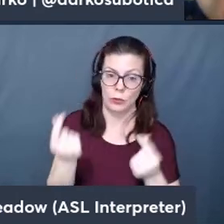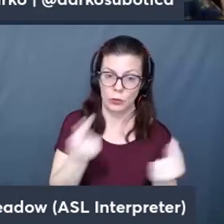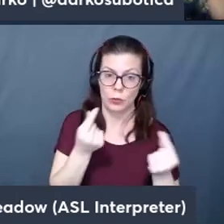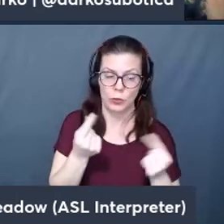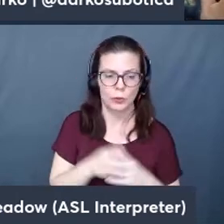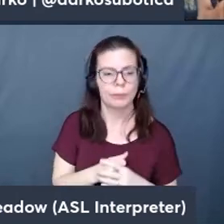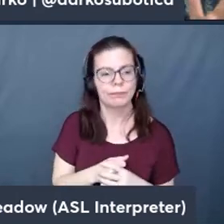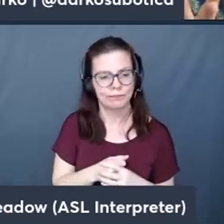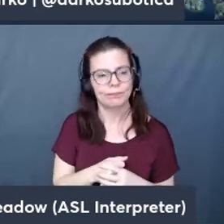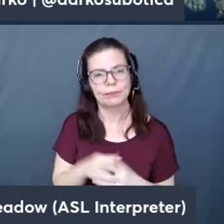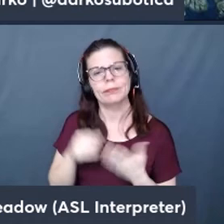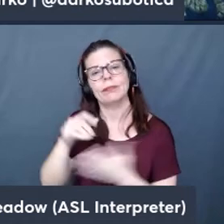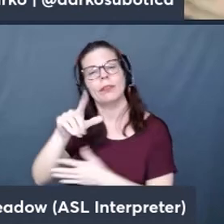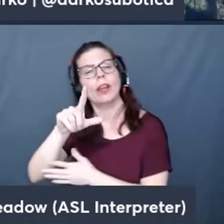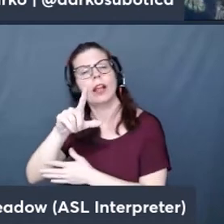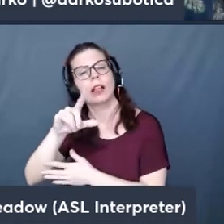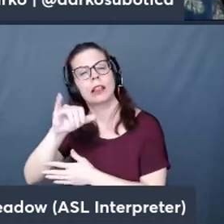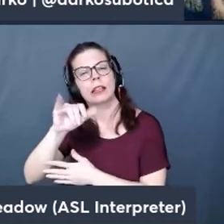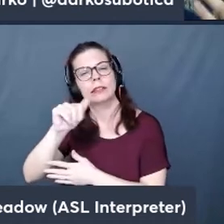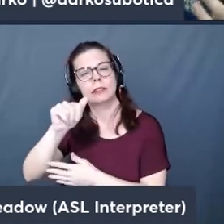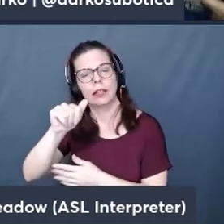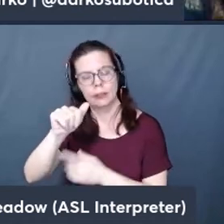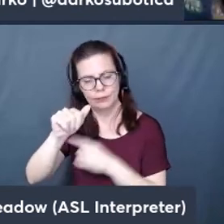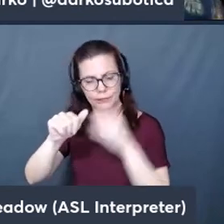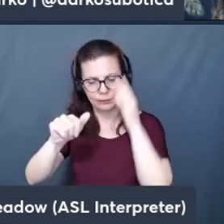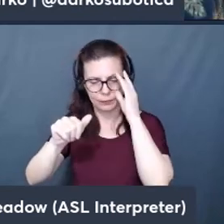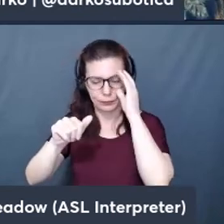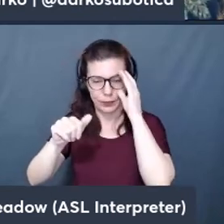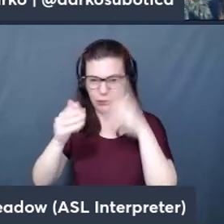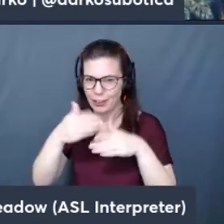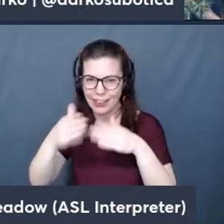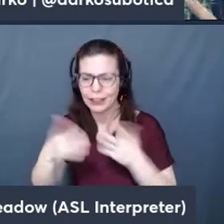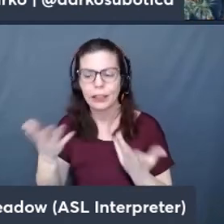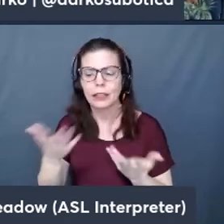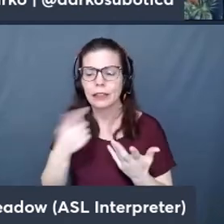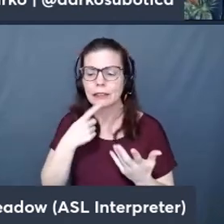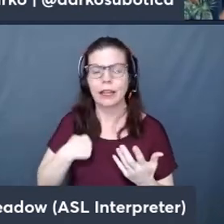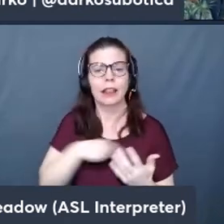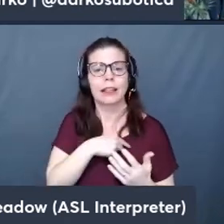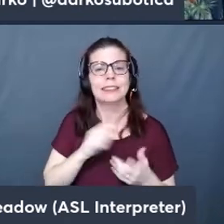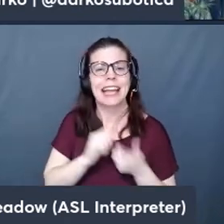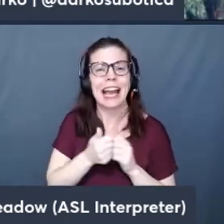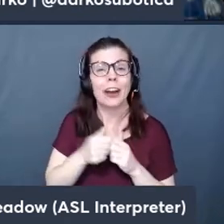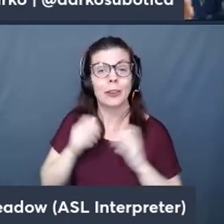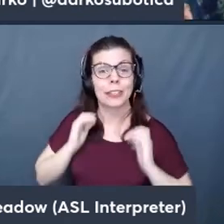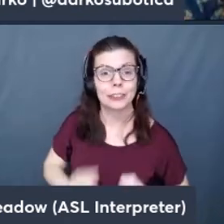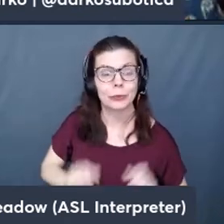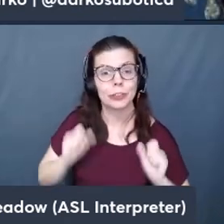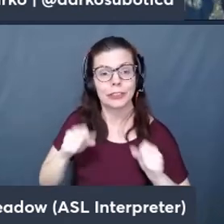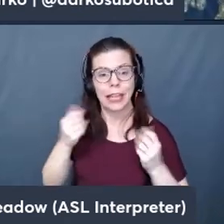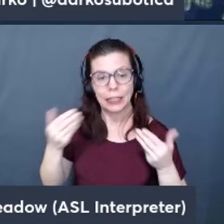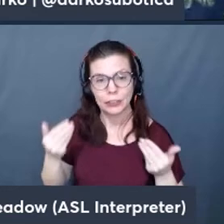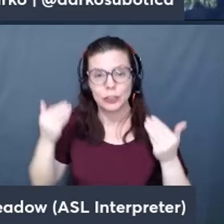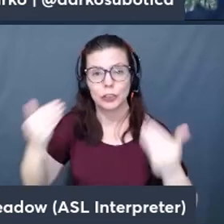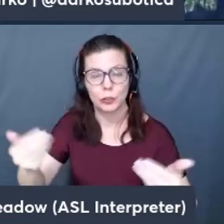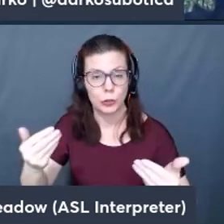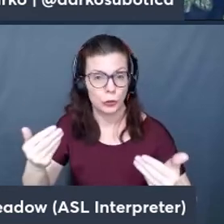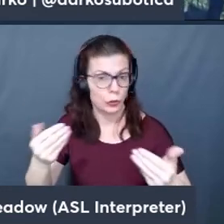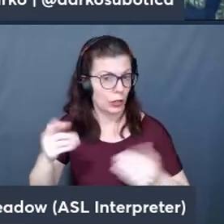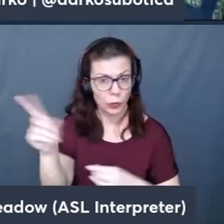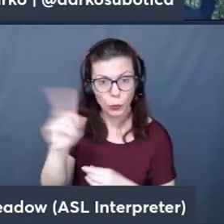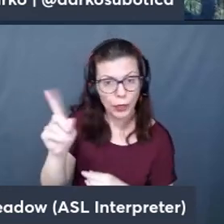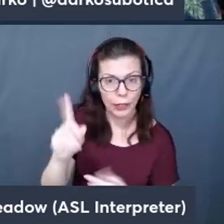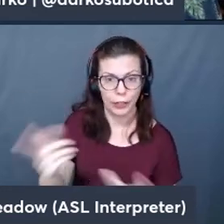now, Lisa, just for the end, tell us how the customers can go and just do this. Is like, where do they go